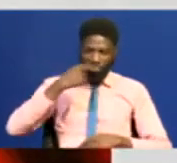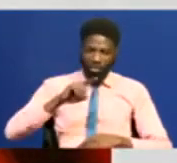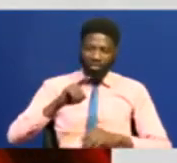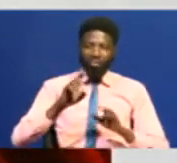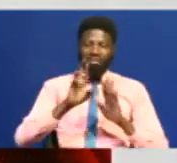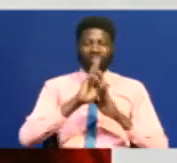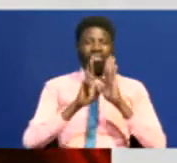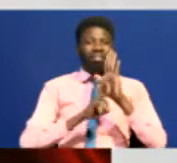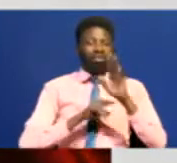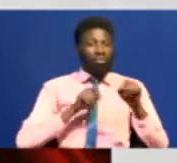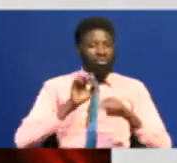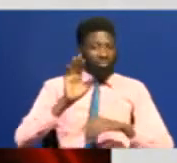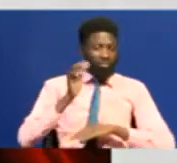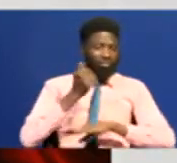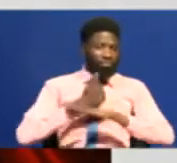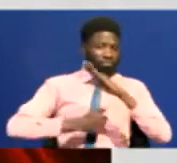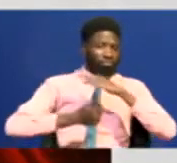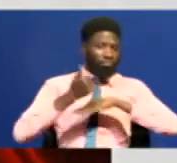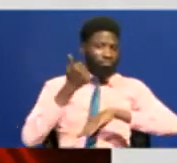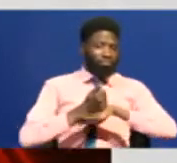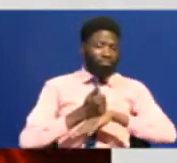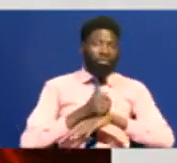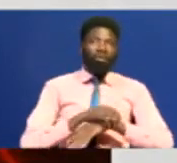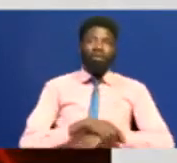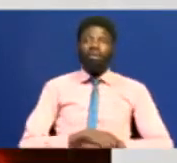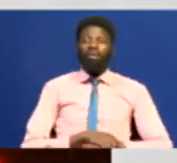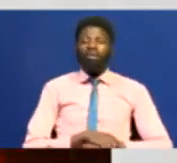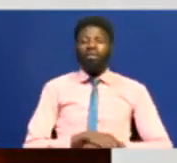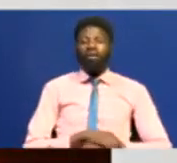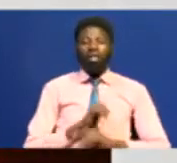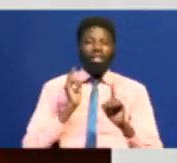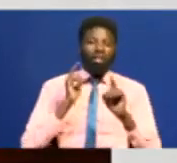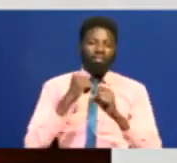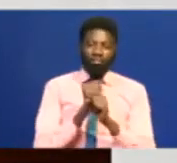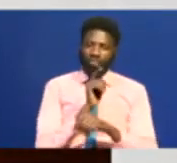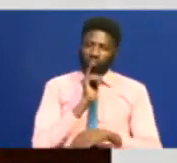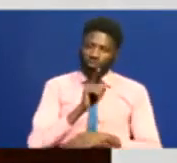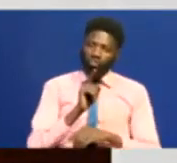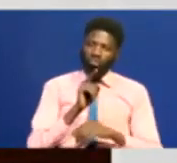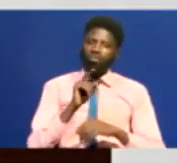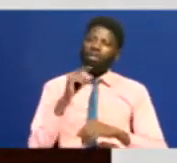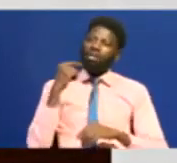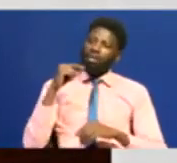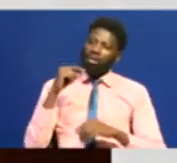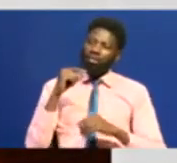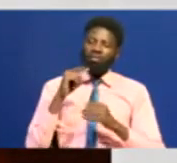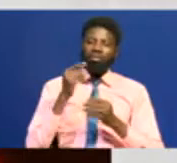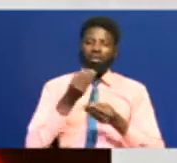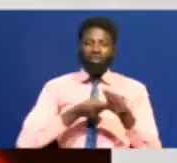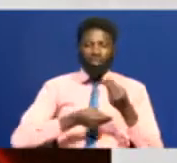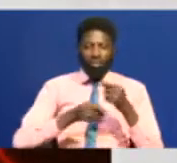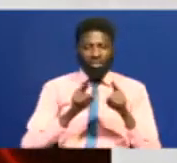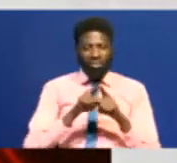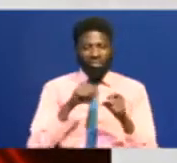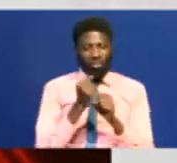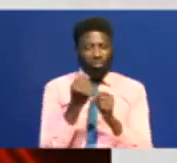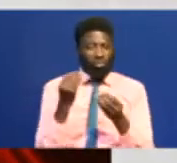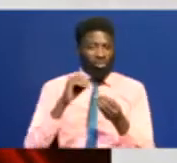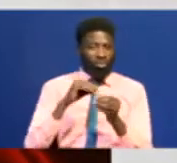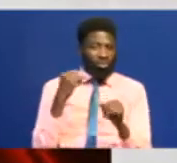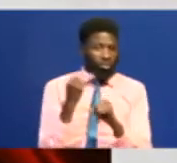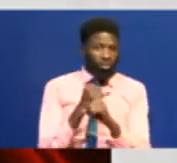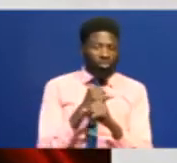regulations they have been putting in place is to ensure the green economy as well as create more jobs is realized. Back from the